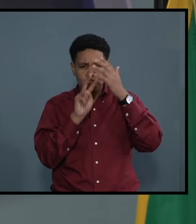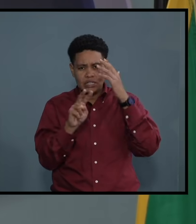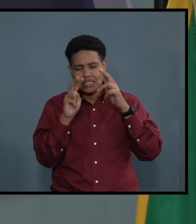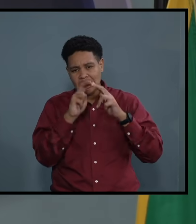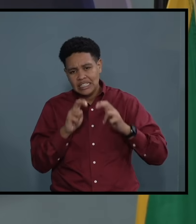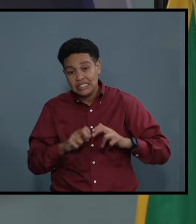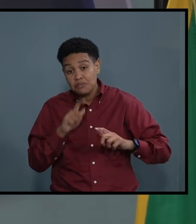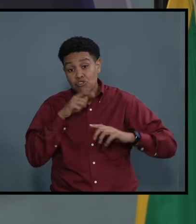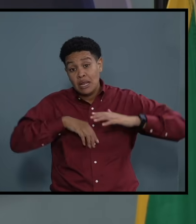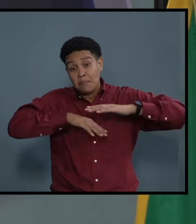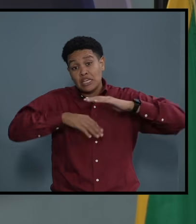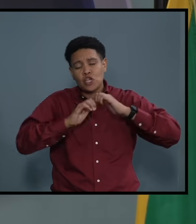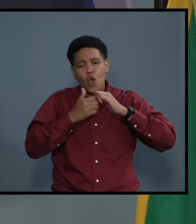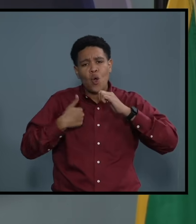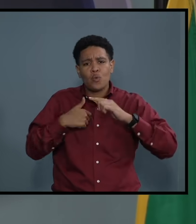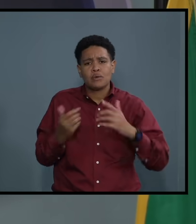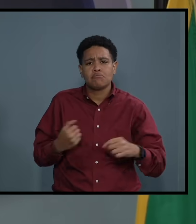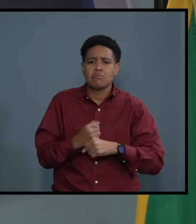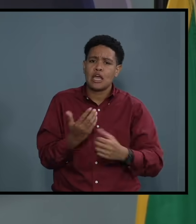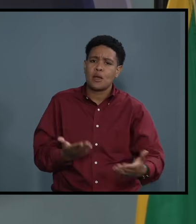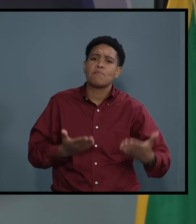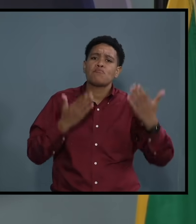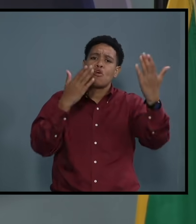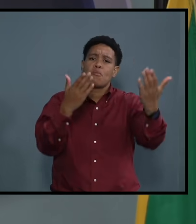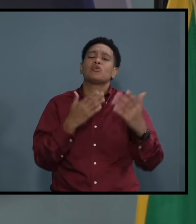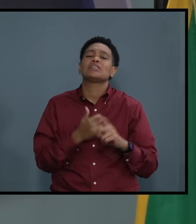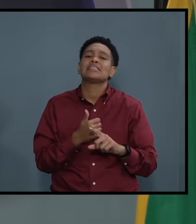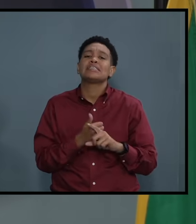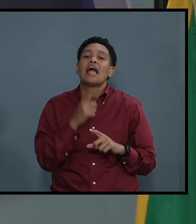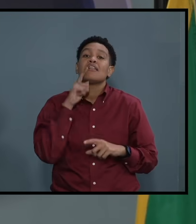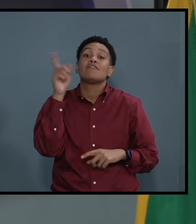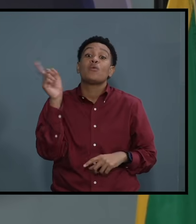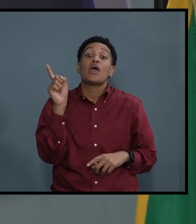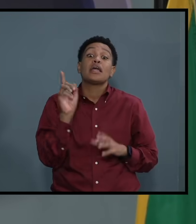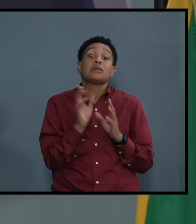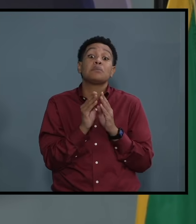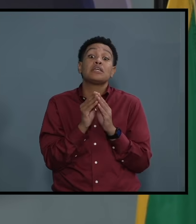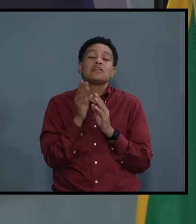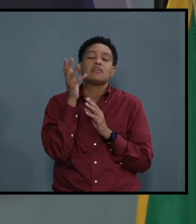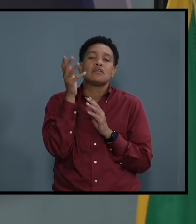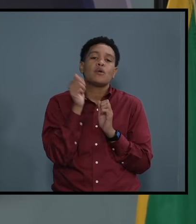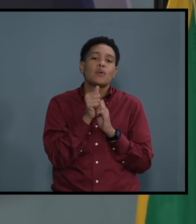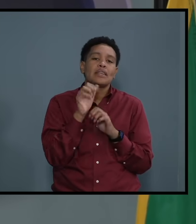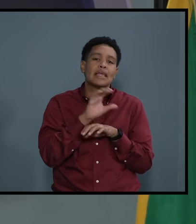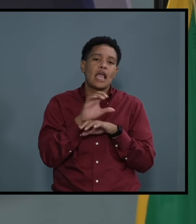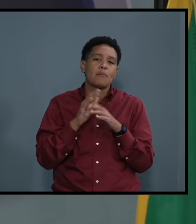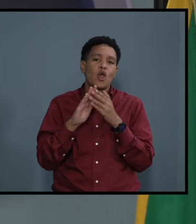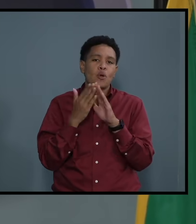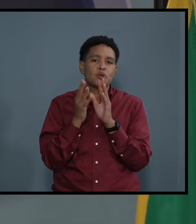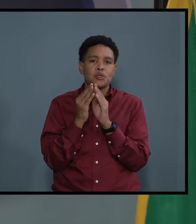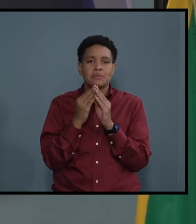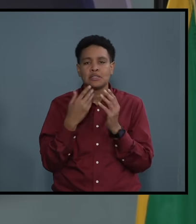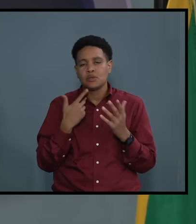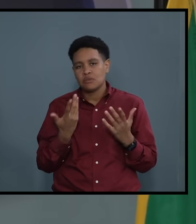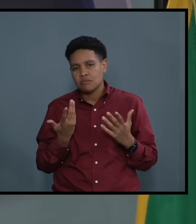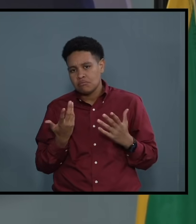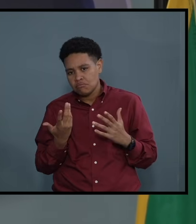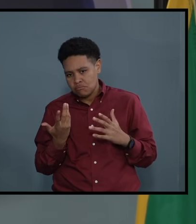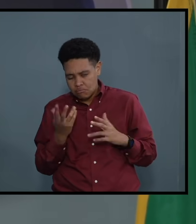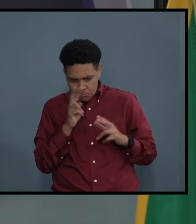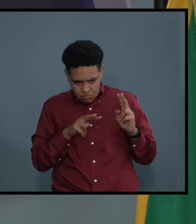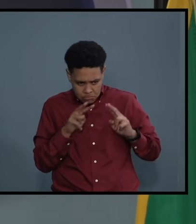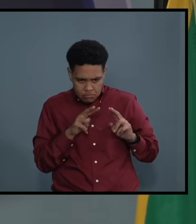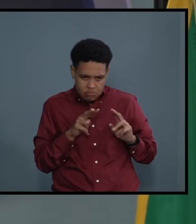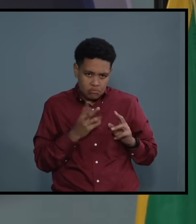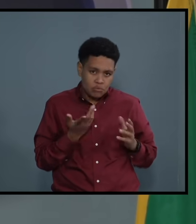which is the basis on which we made our proposal at the meeting with the CARICOM ministers. What we do